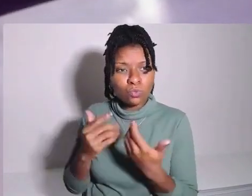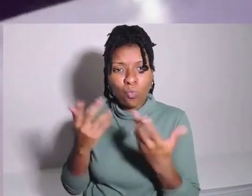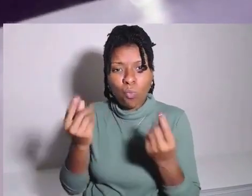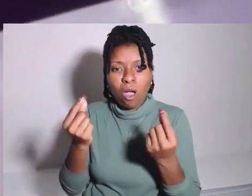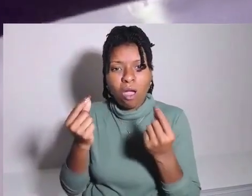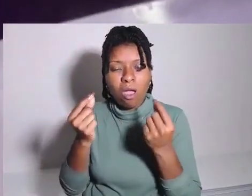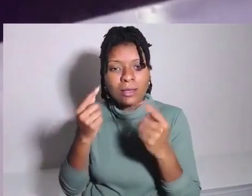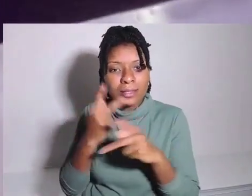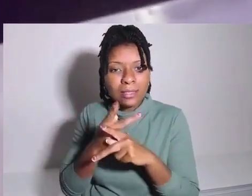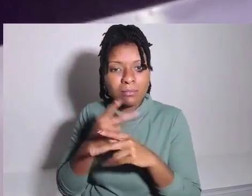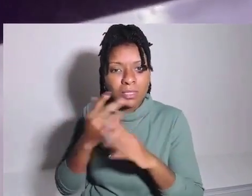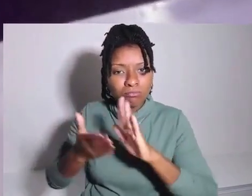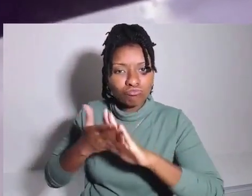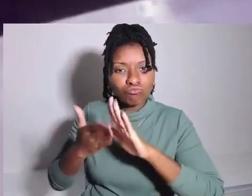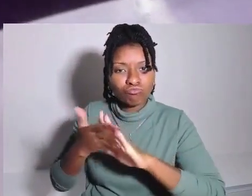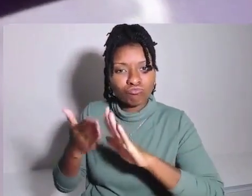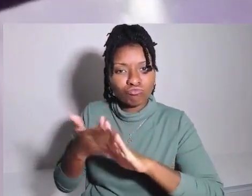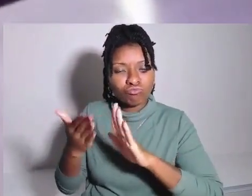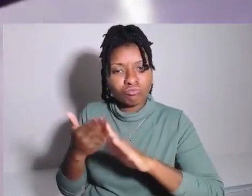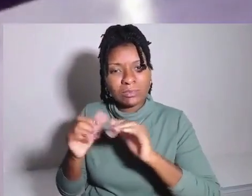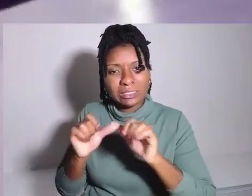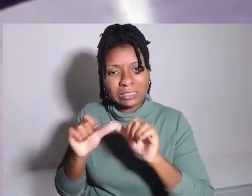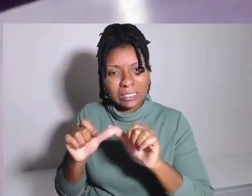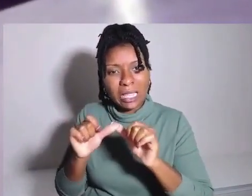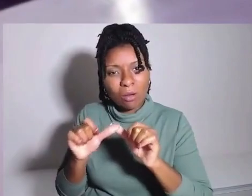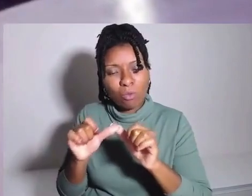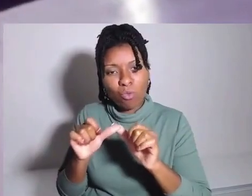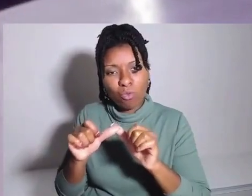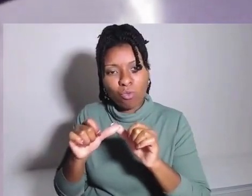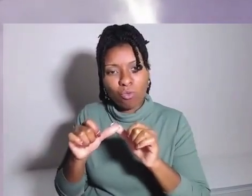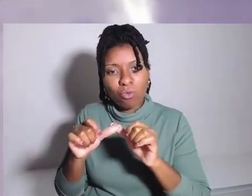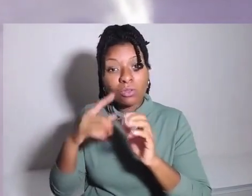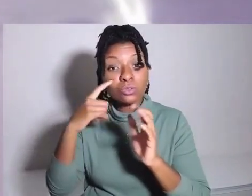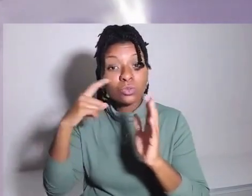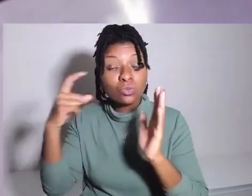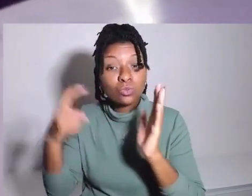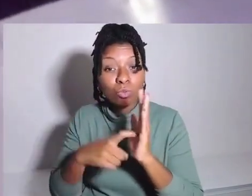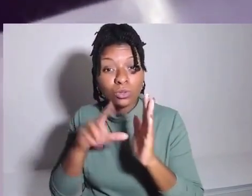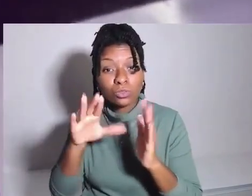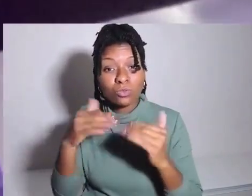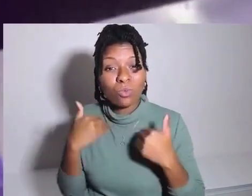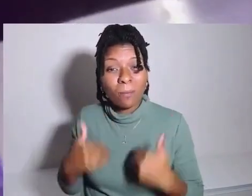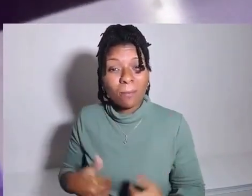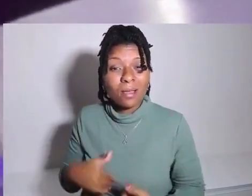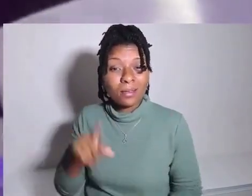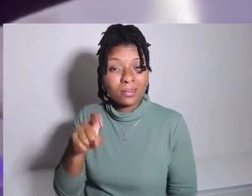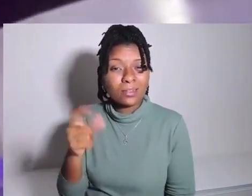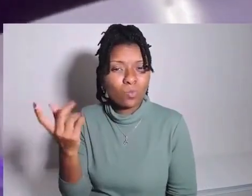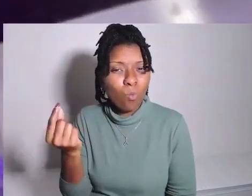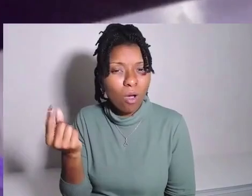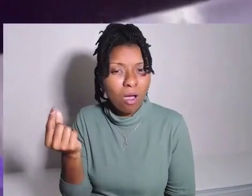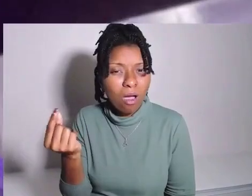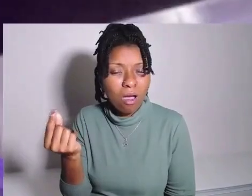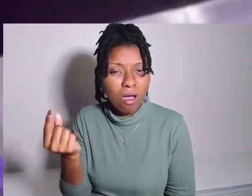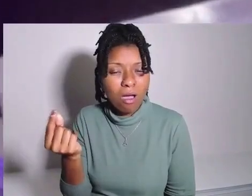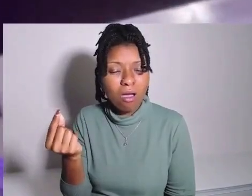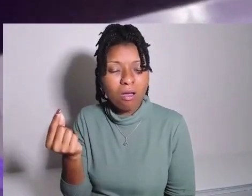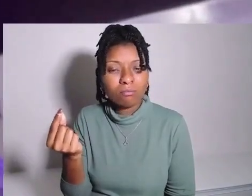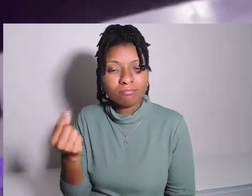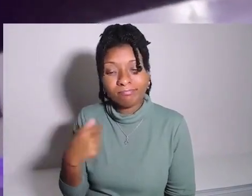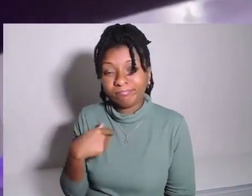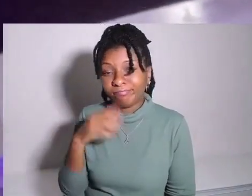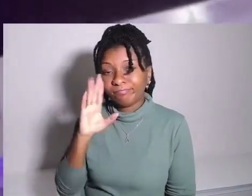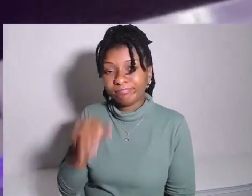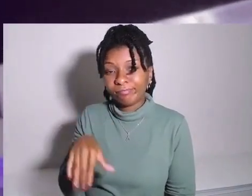So notice, please, what you need. Because I know that grief and anger